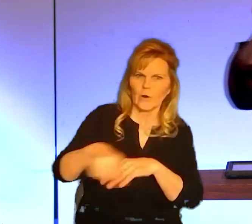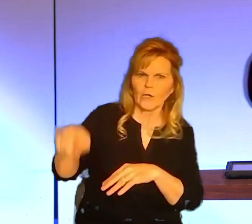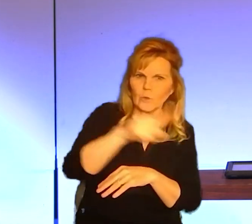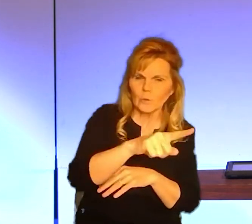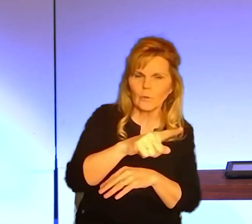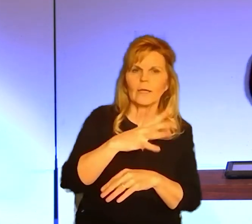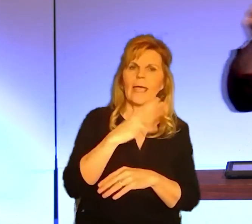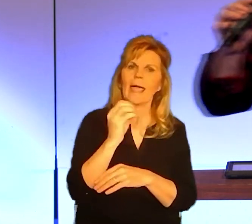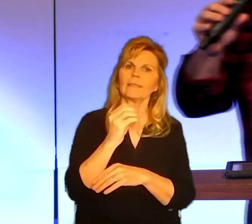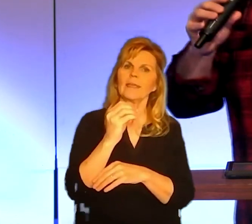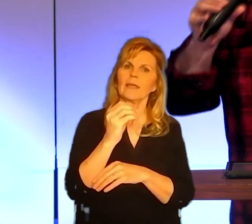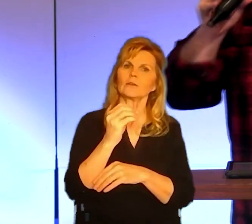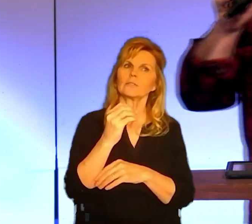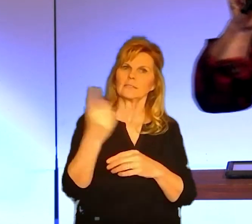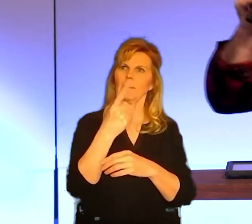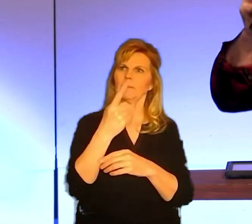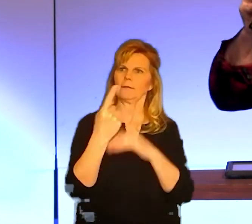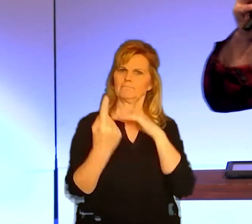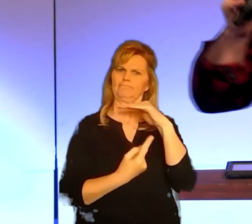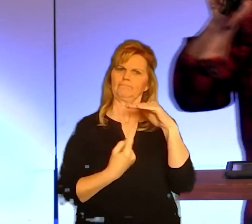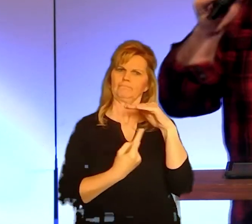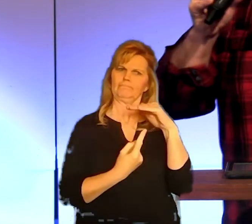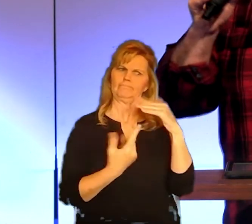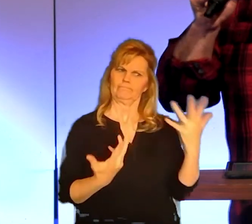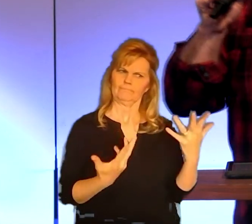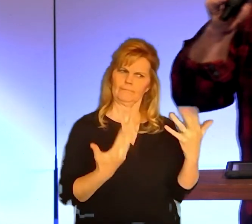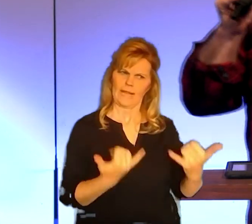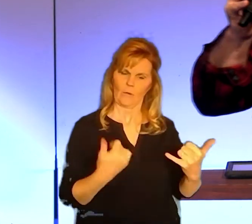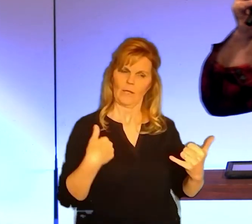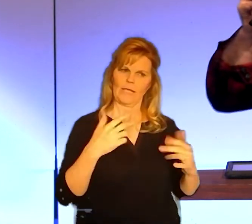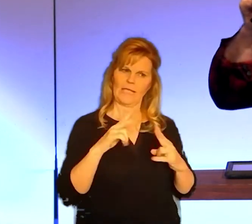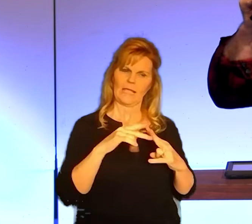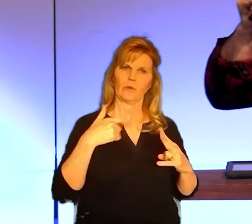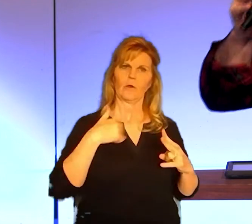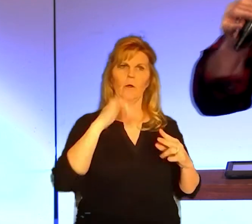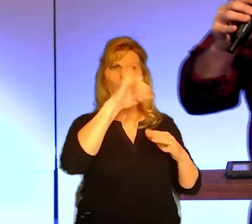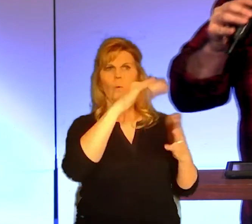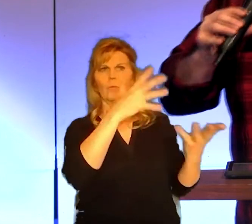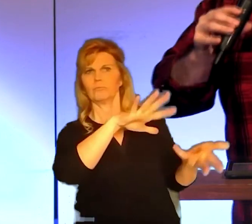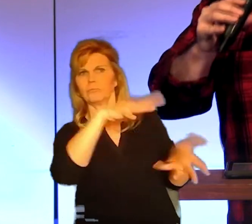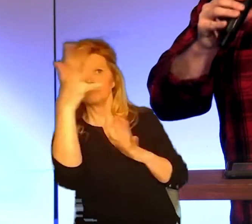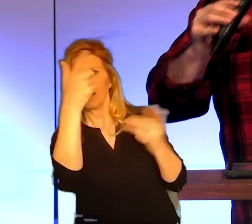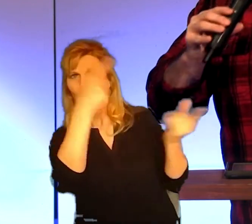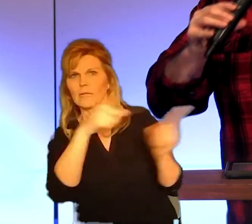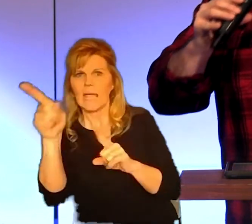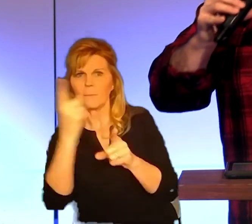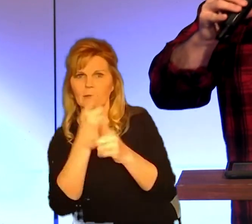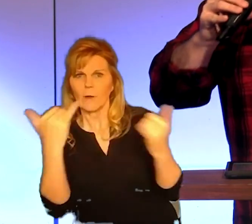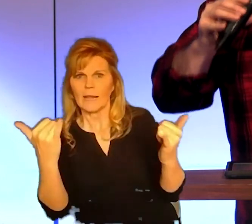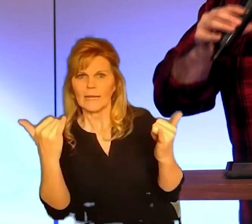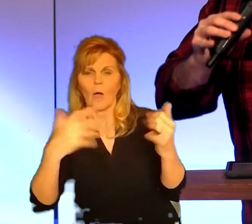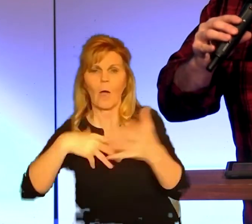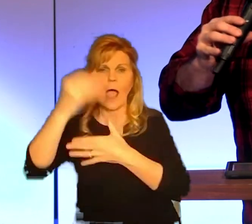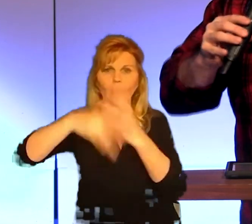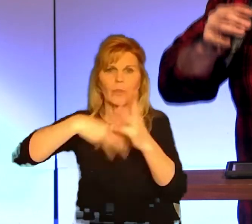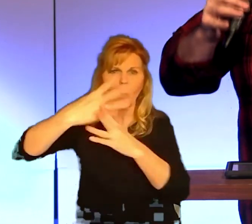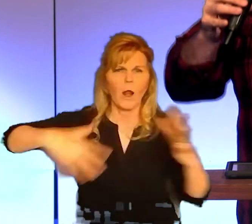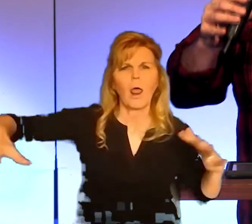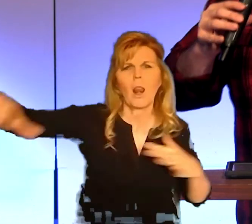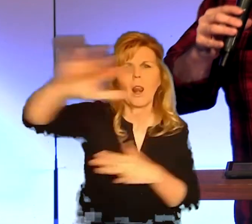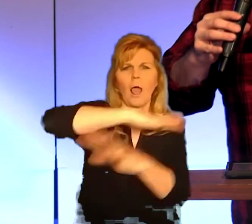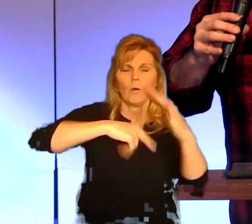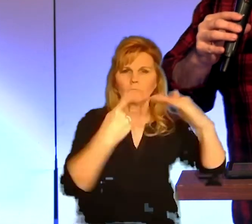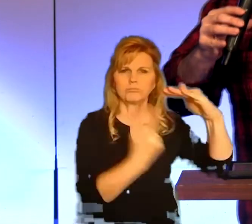seclusion happening. And right now we have a choice. We're either going to respond to it. We're going to let this stirring that's been happening and we're going to respond